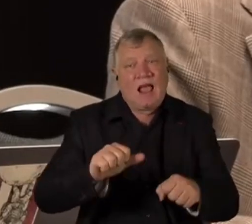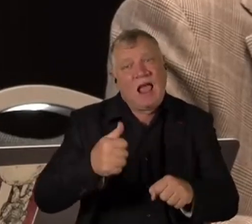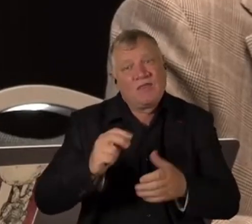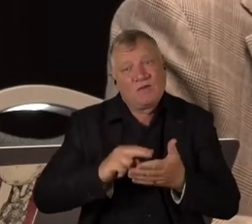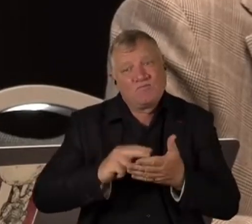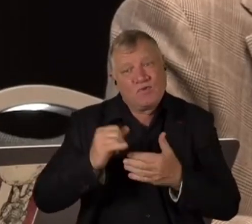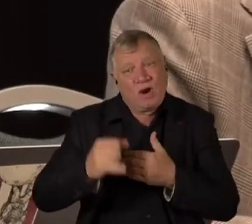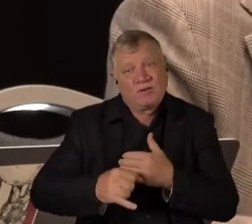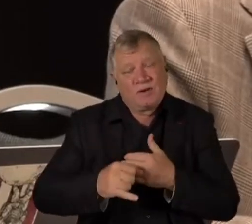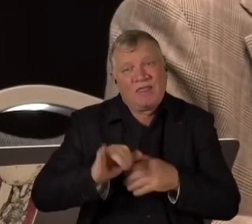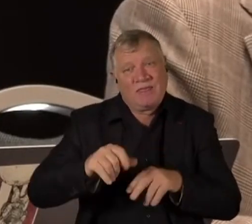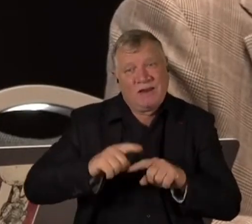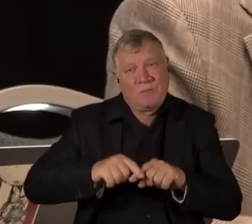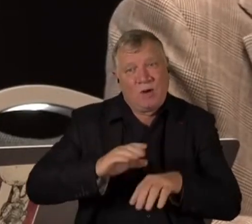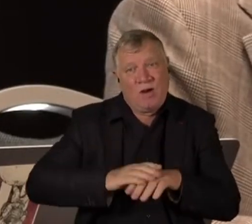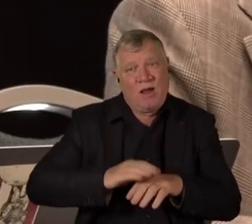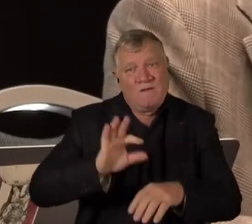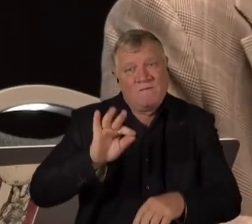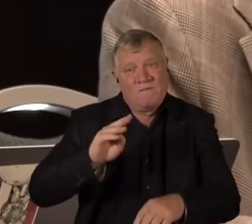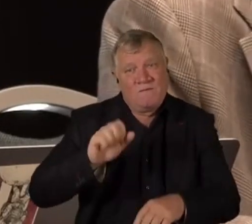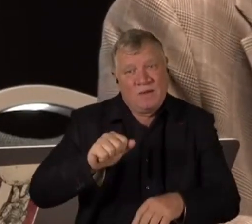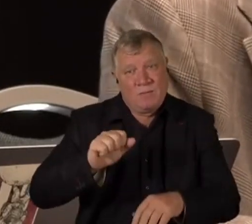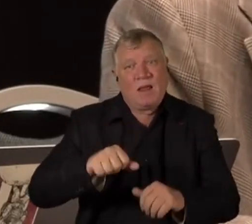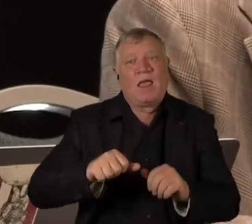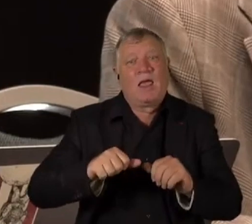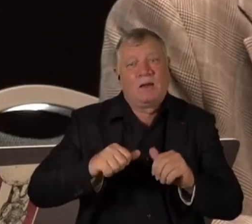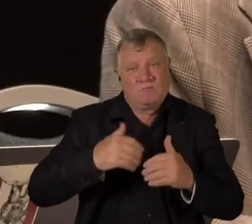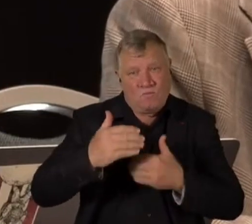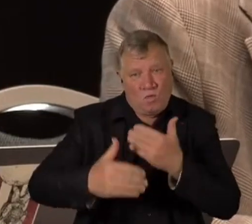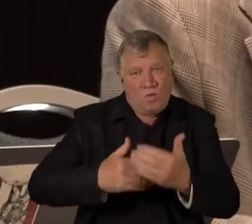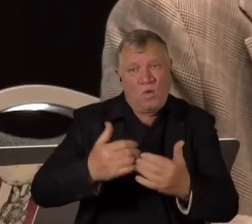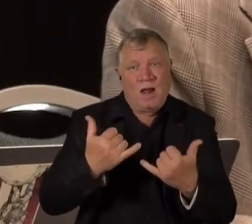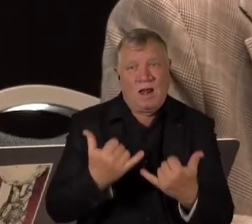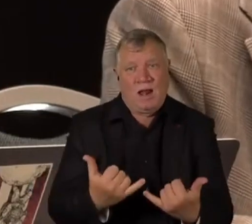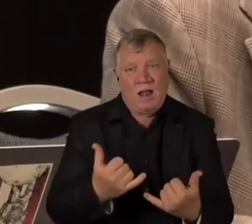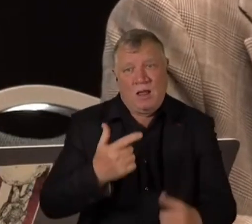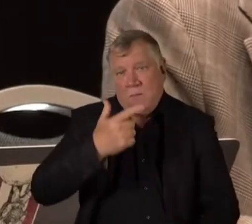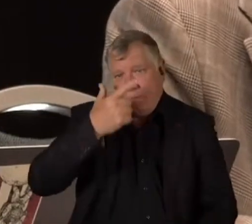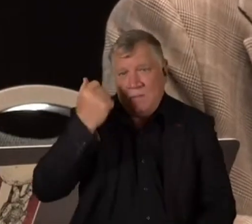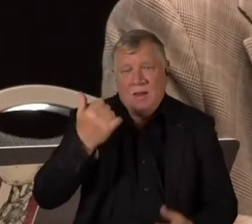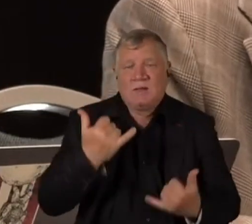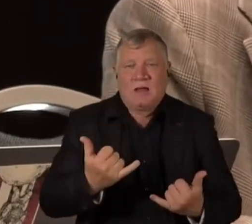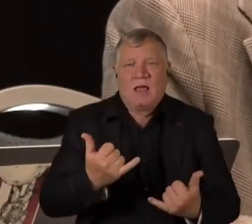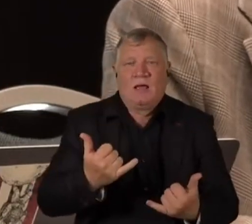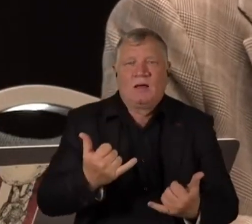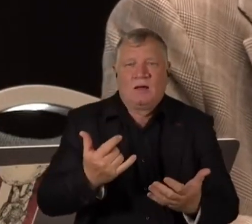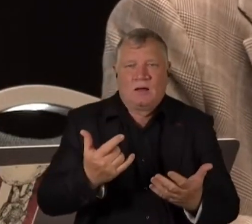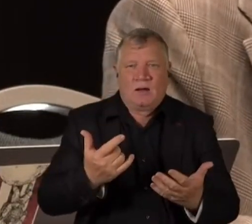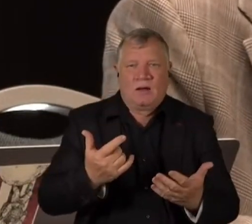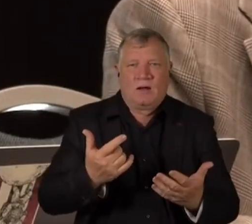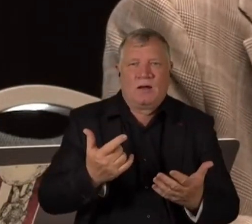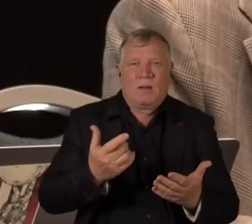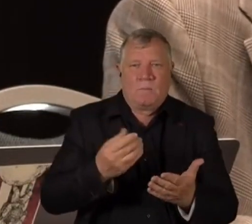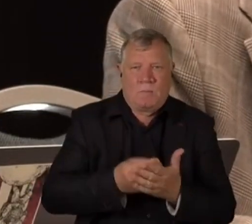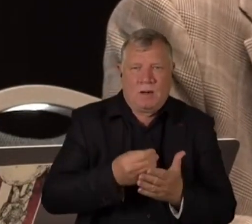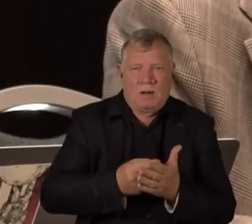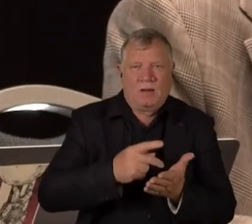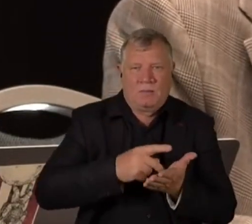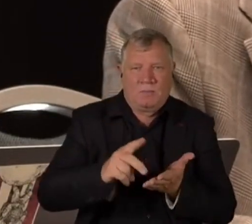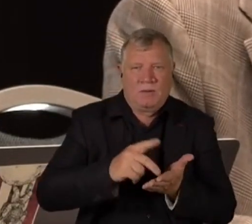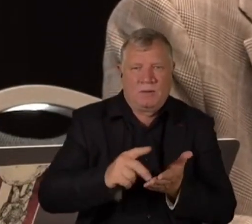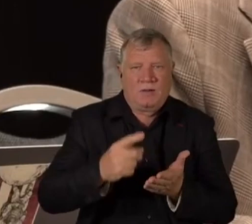projects that depend on FEMA funding can move forward now because liquidity is available to advance